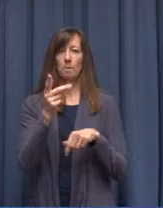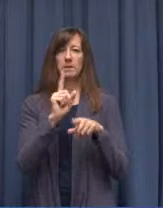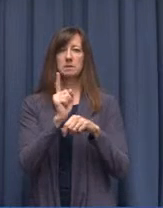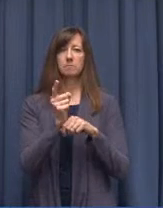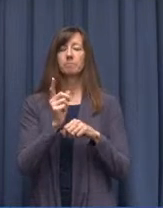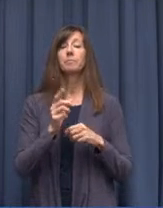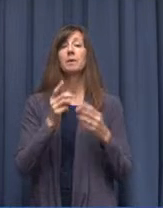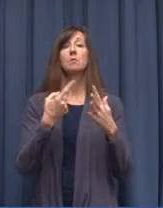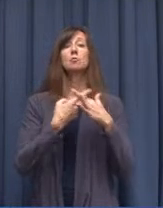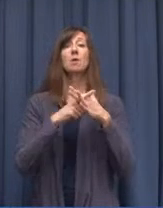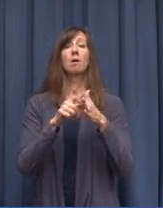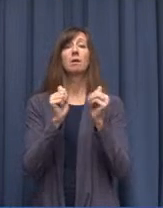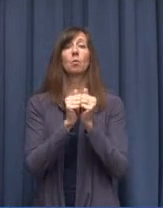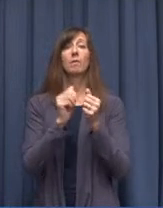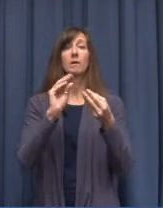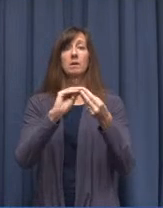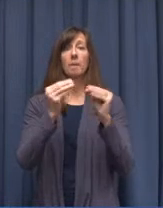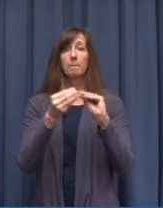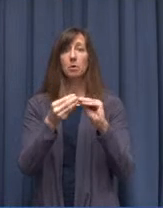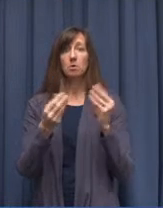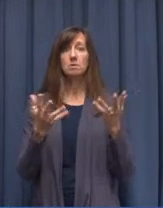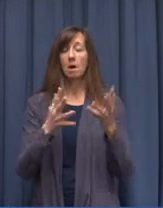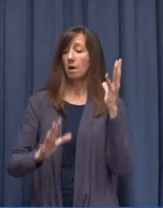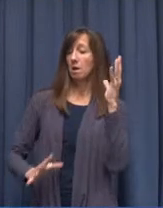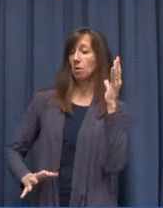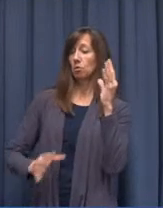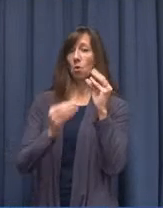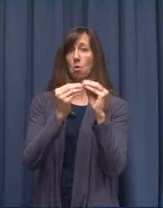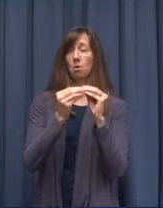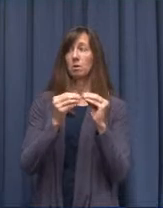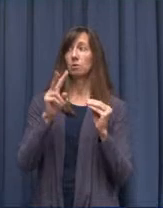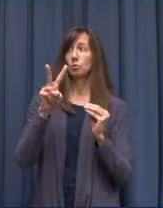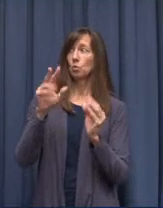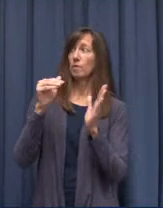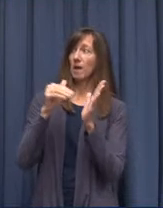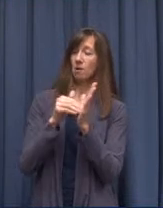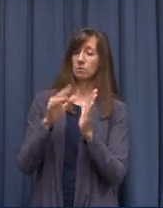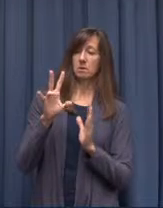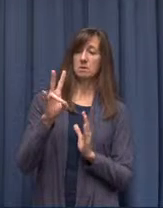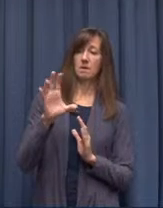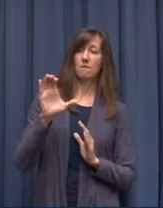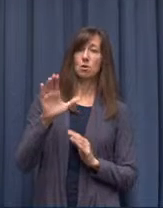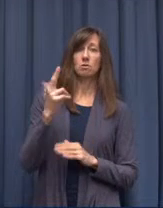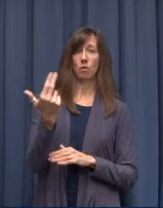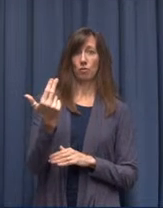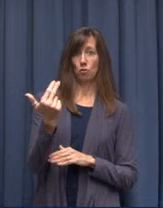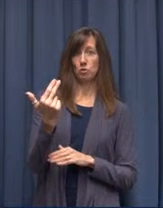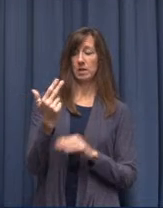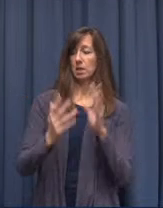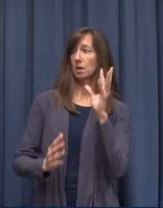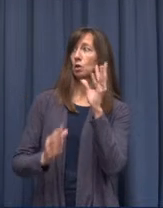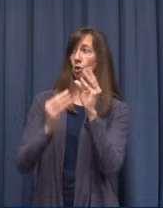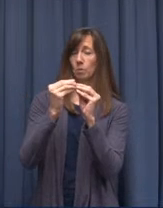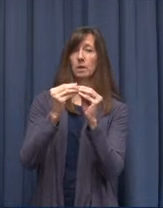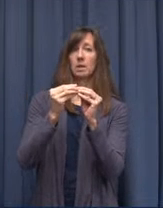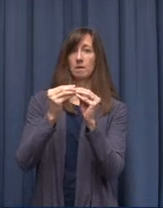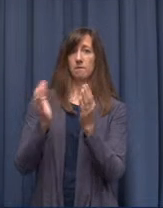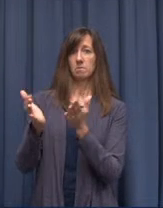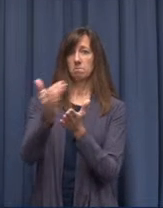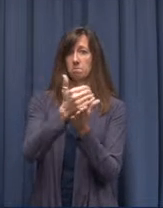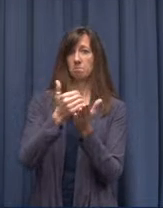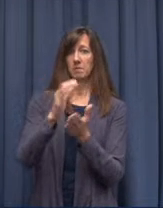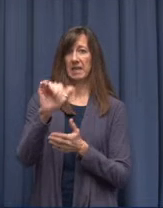the numbers, we are at a total of 2,713 cumulative cases. That's out of